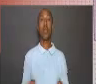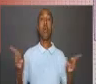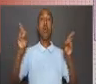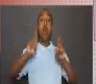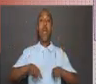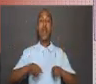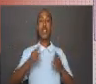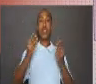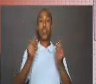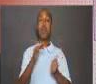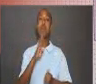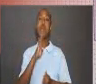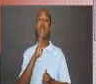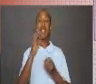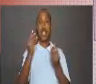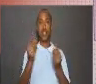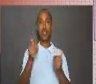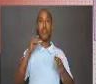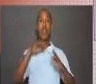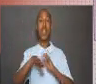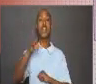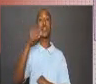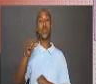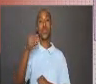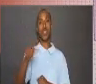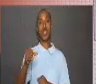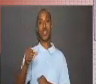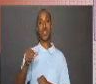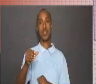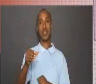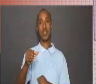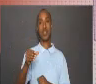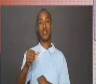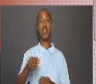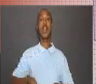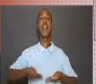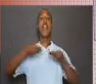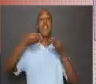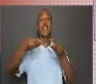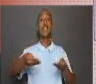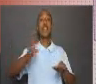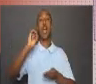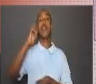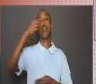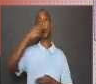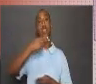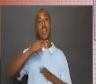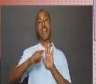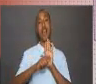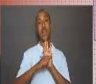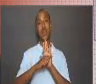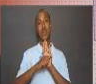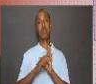When soluble bases dissolve in aqueous solutions, they release a hydroxide